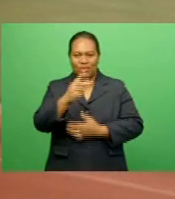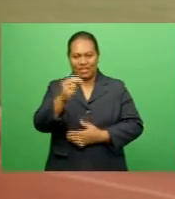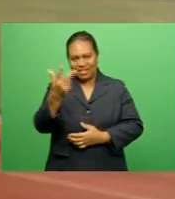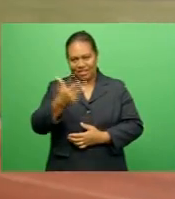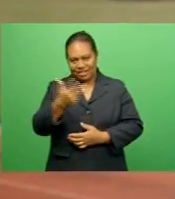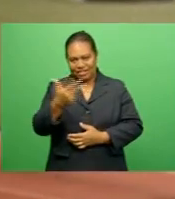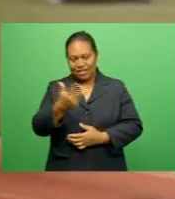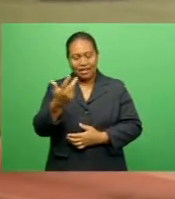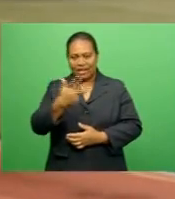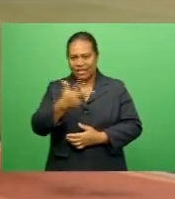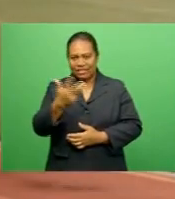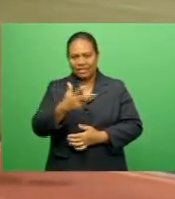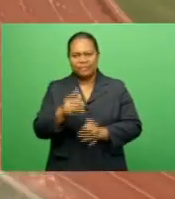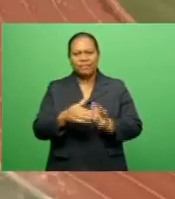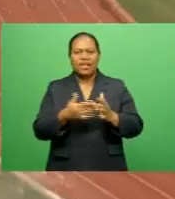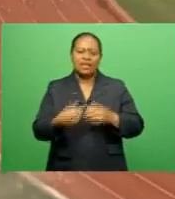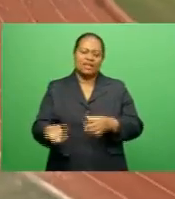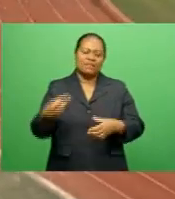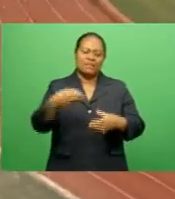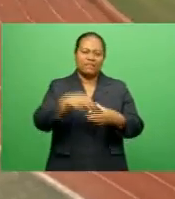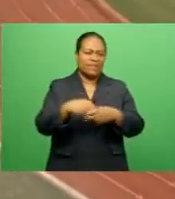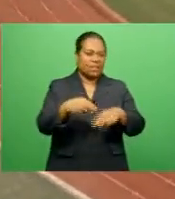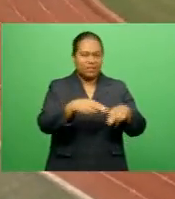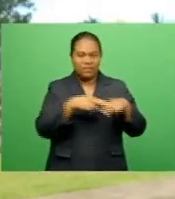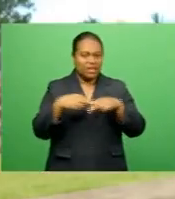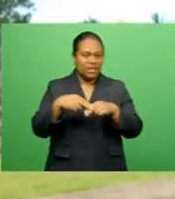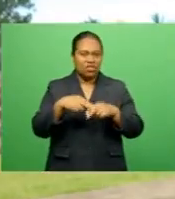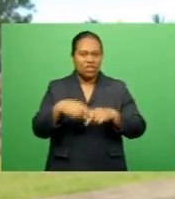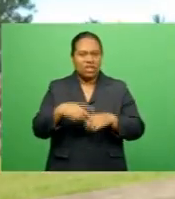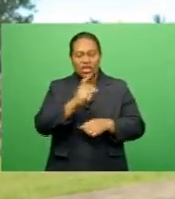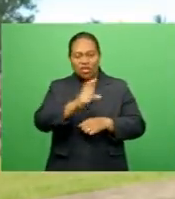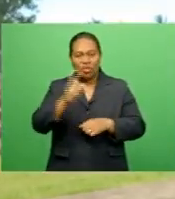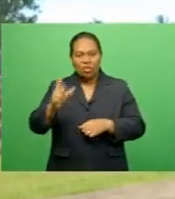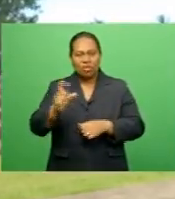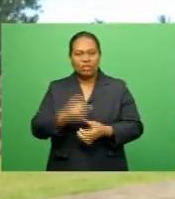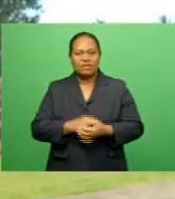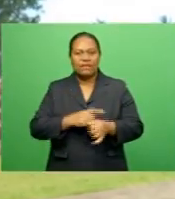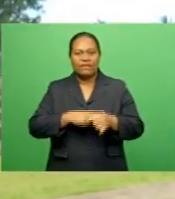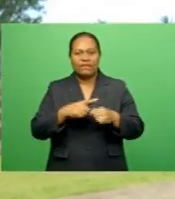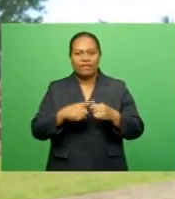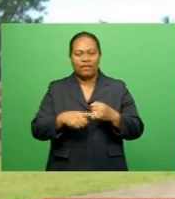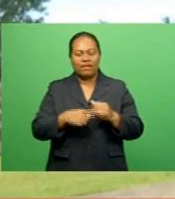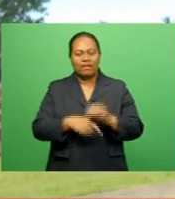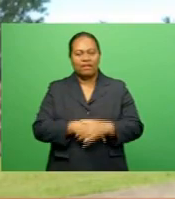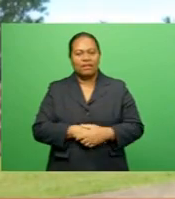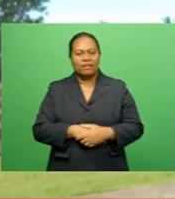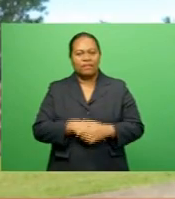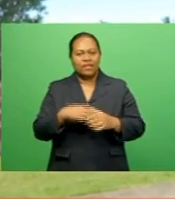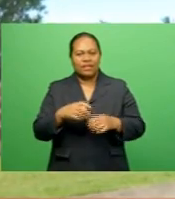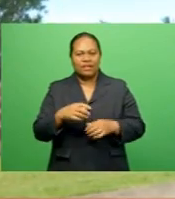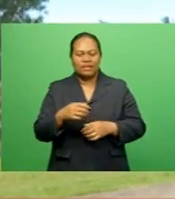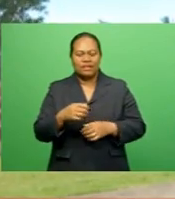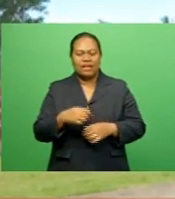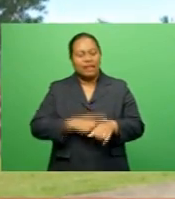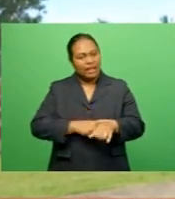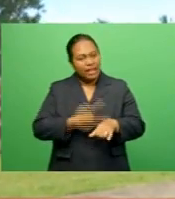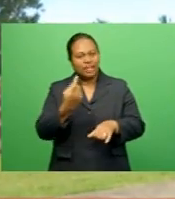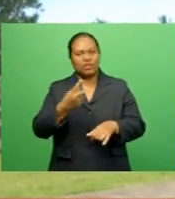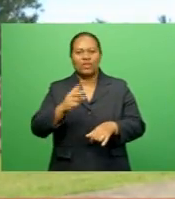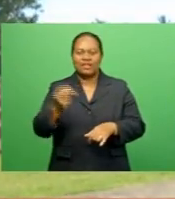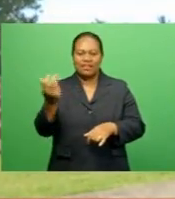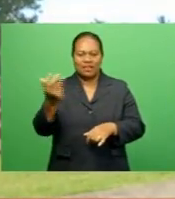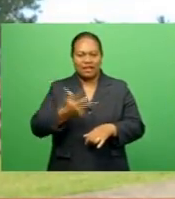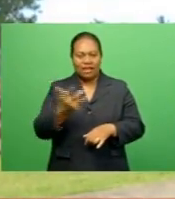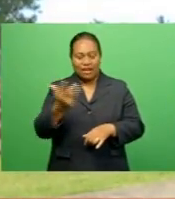However, she made it to the Fiji finals but didn't get to run. I came late in 2019 at the